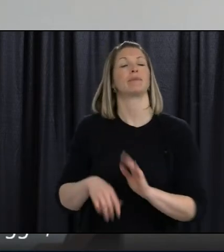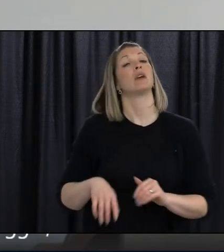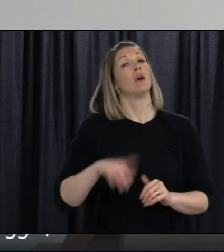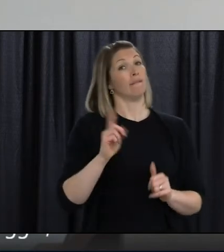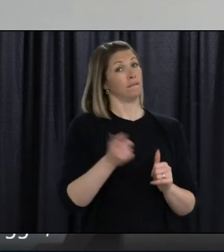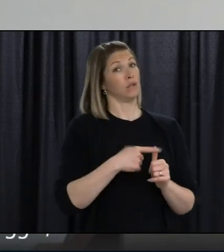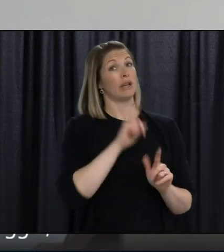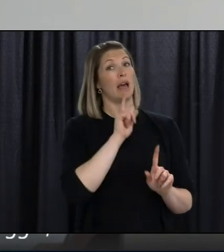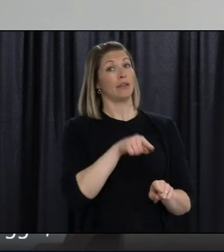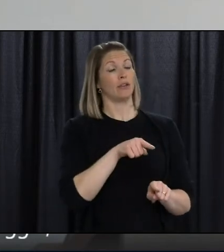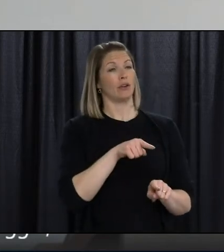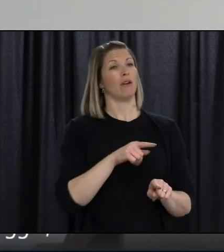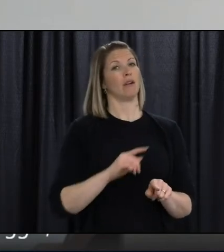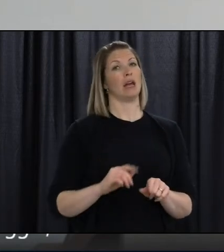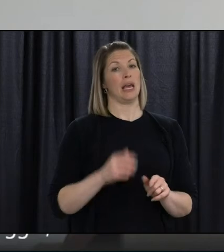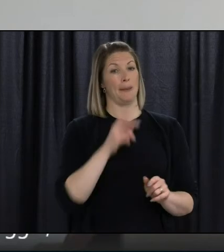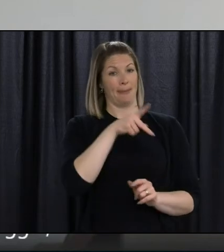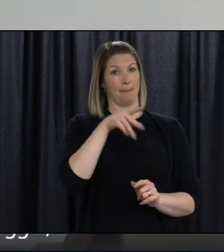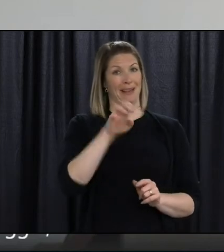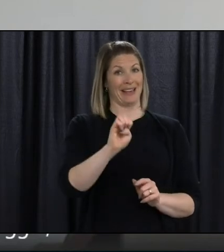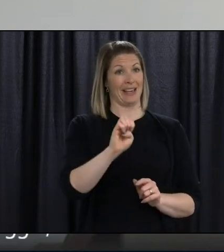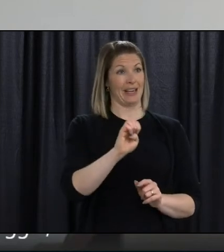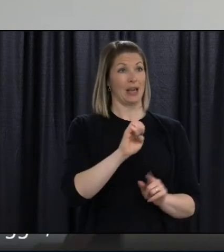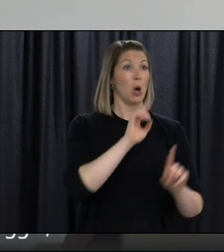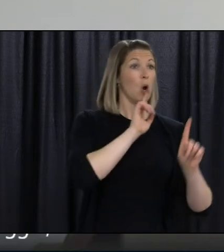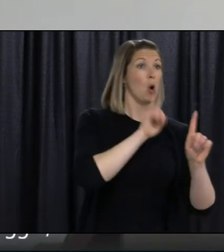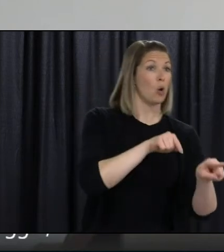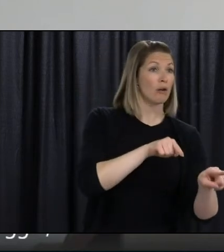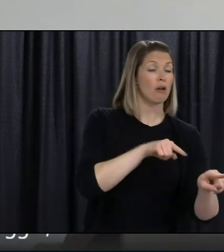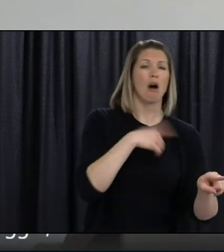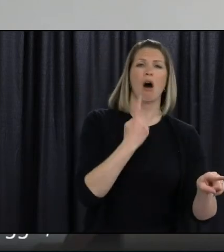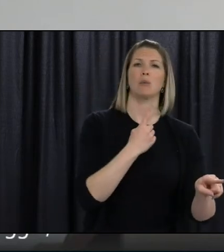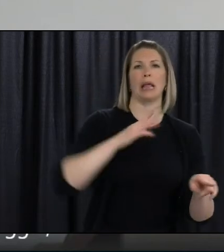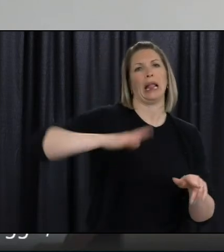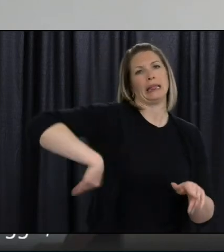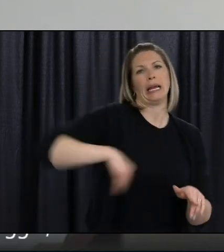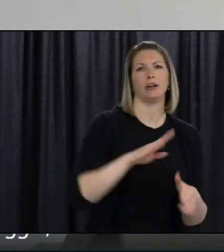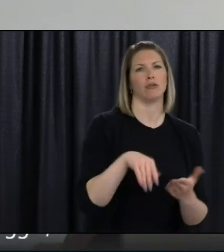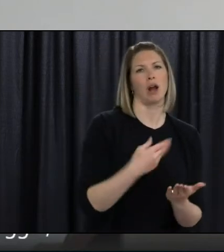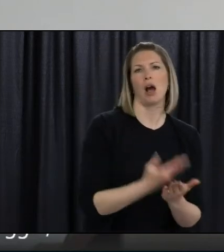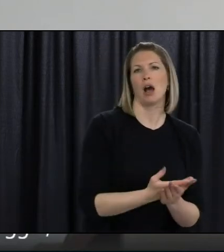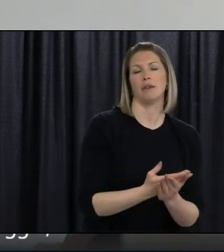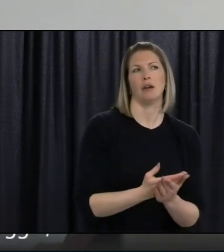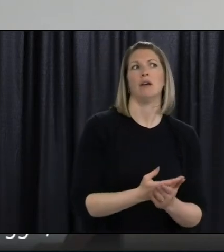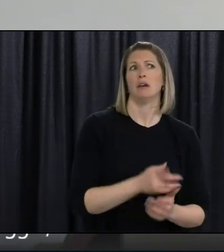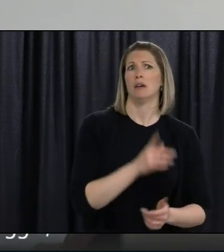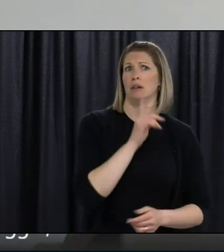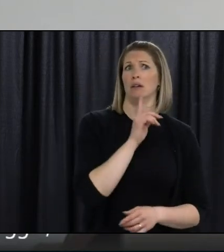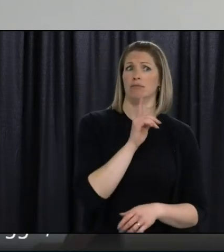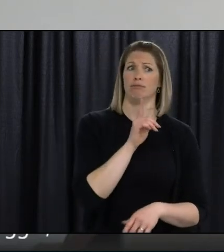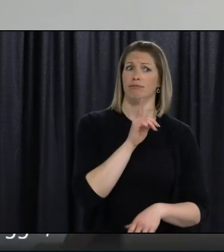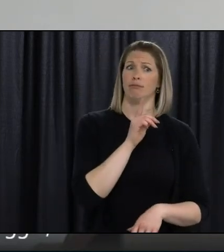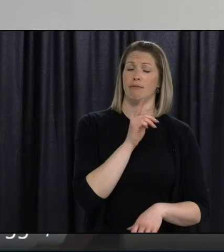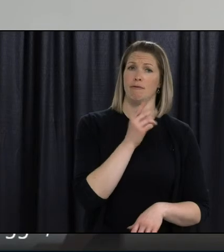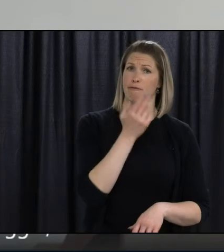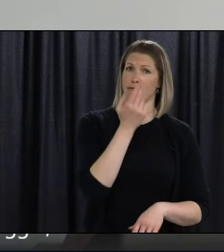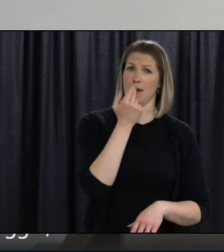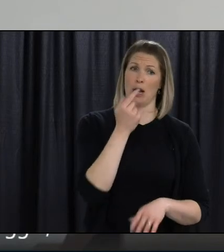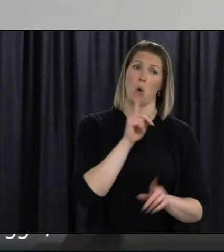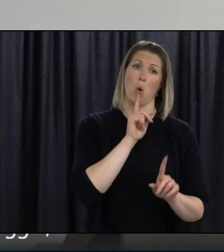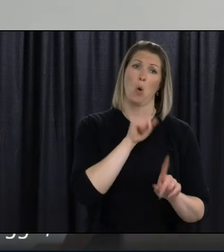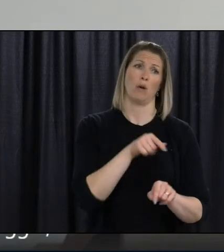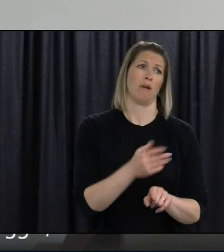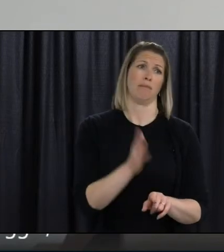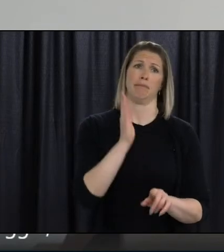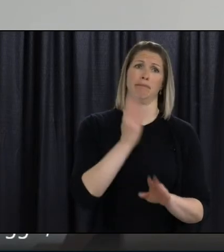and that has been a consistent feature since we put in our orders in January of this year, well before COVID actually arrived